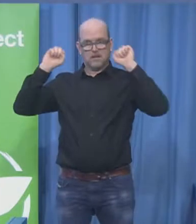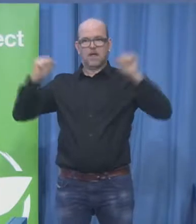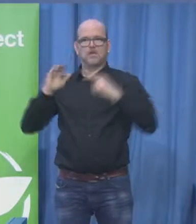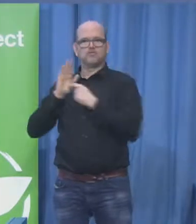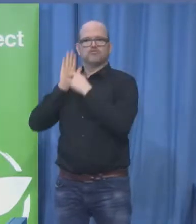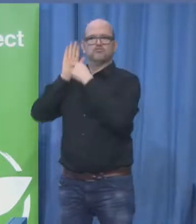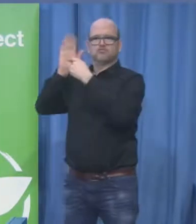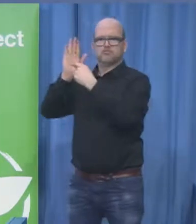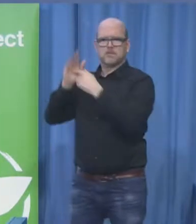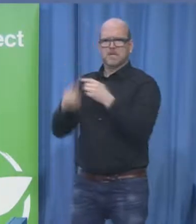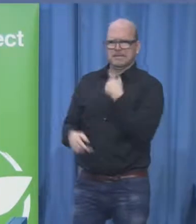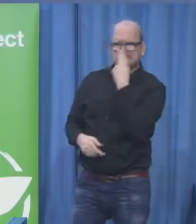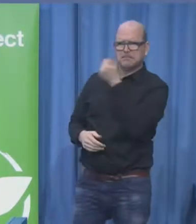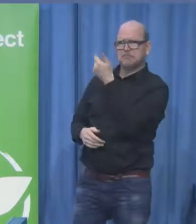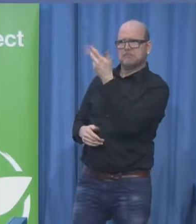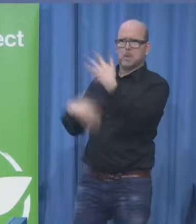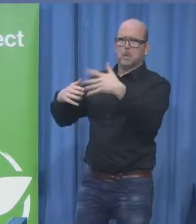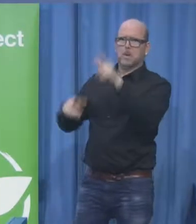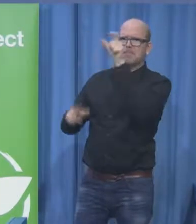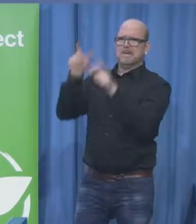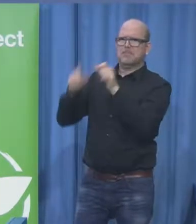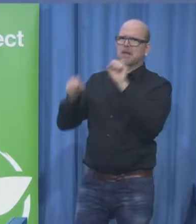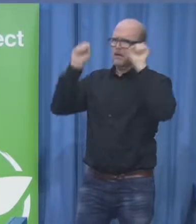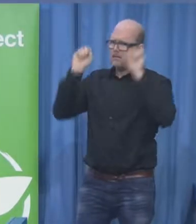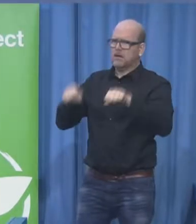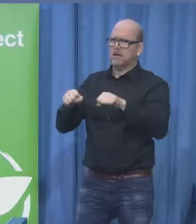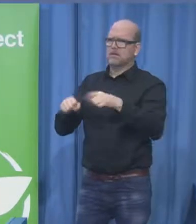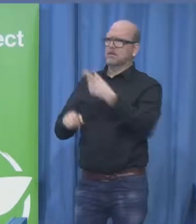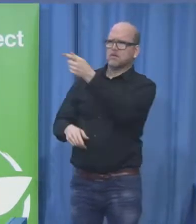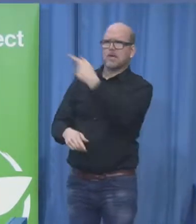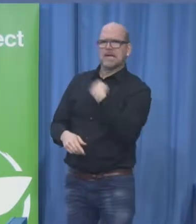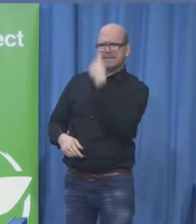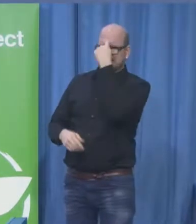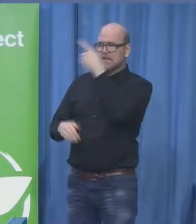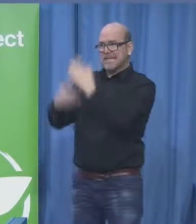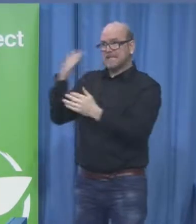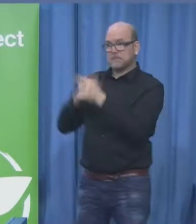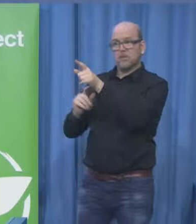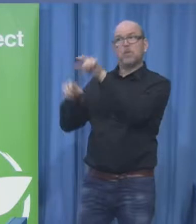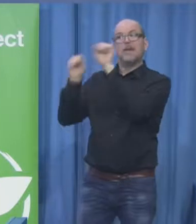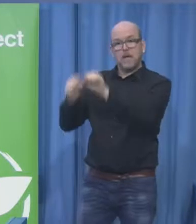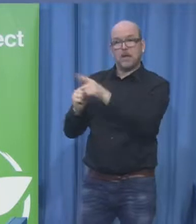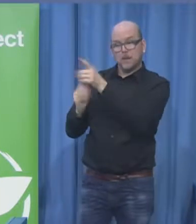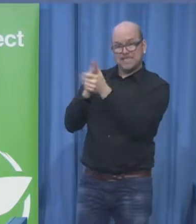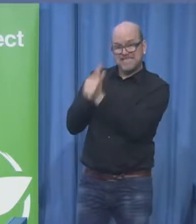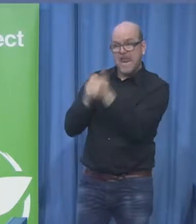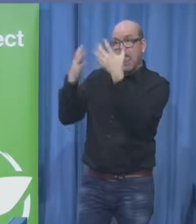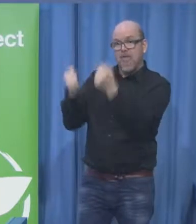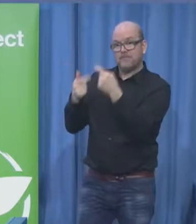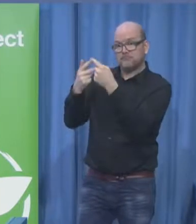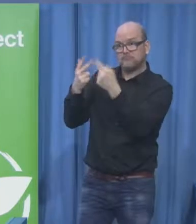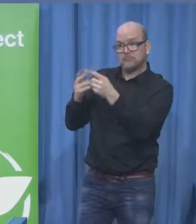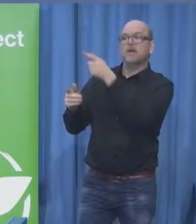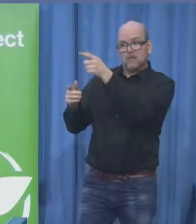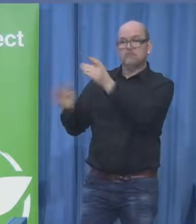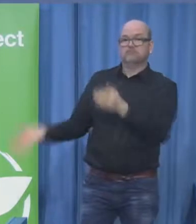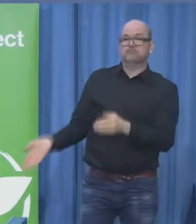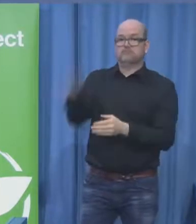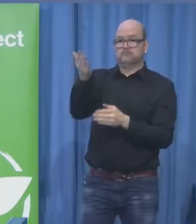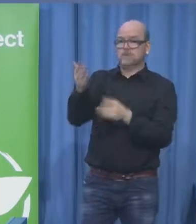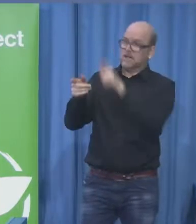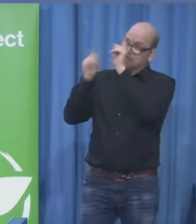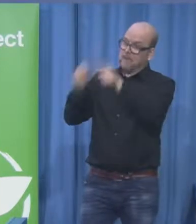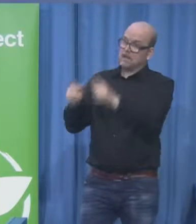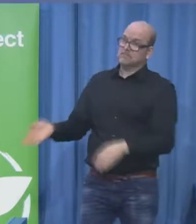to advance disability inclusion in the workforce. Banking and disability are not incompatible. Microfinancing